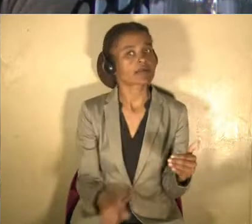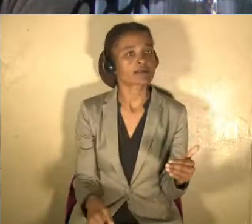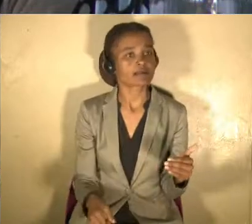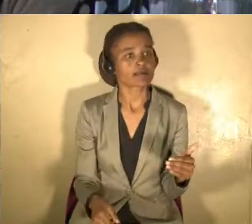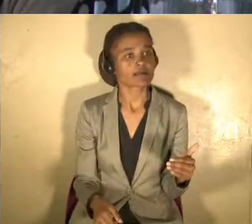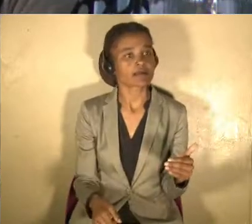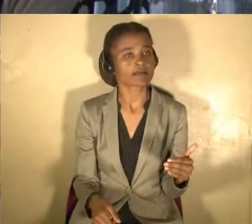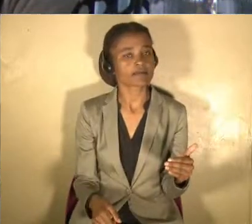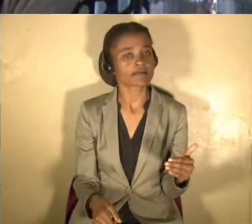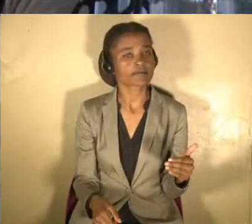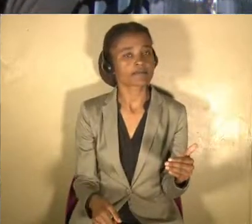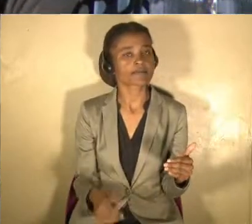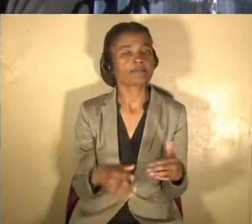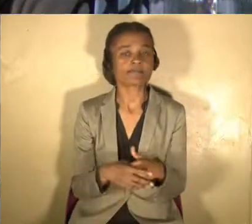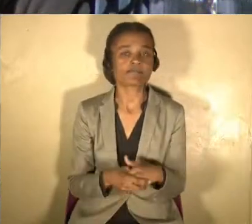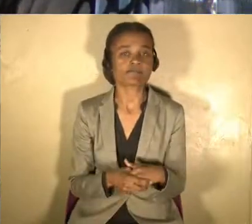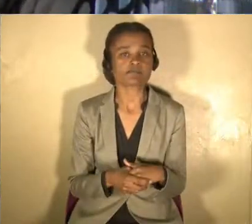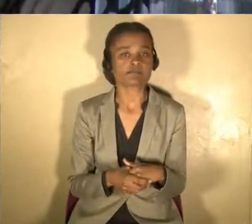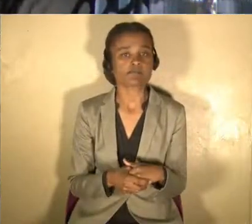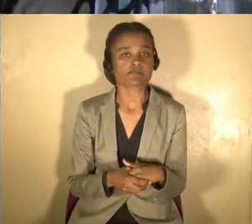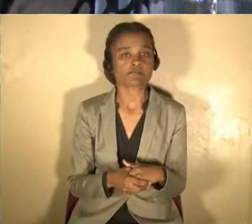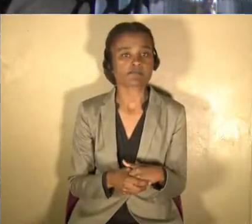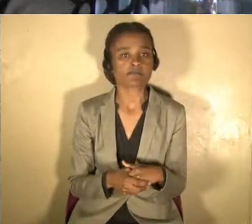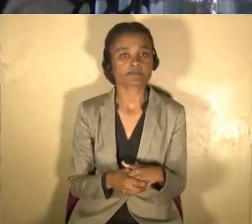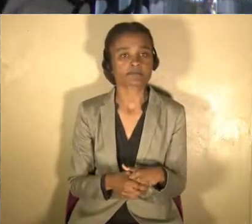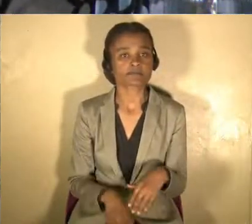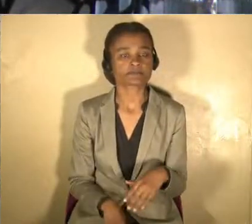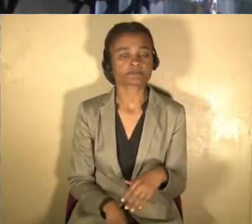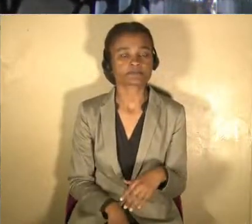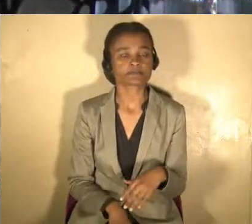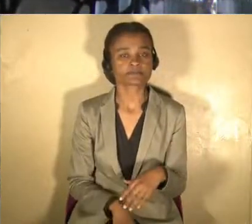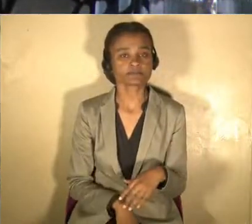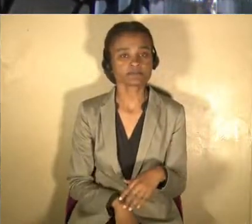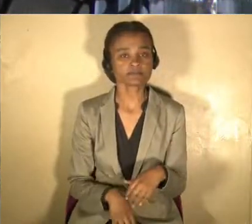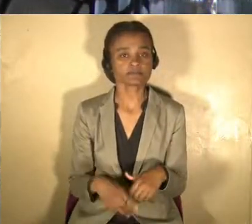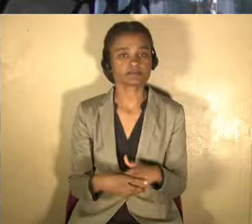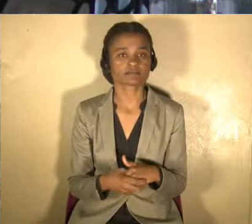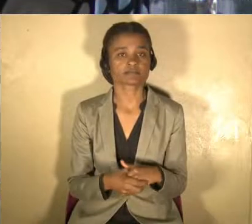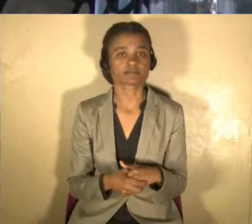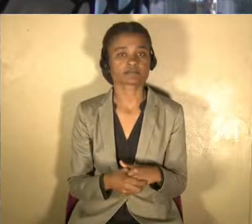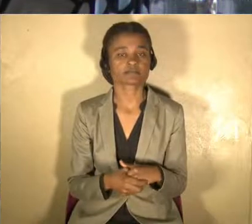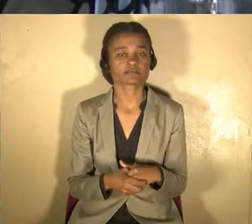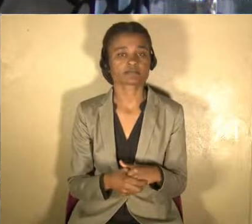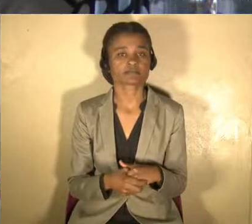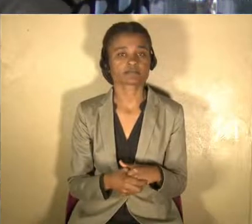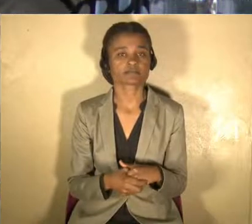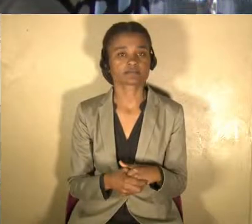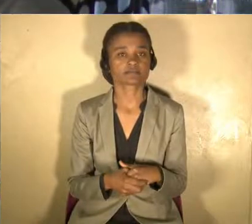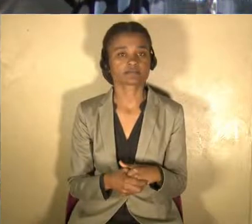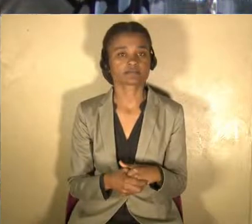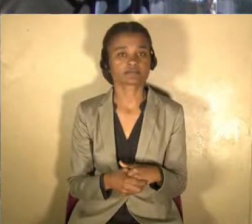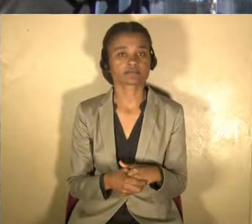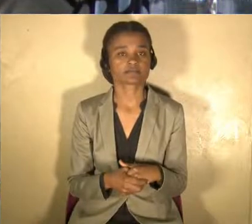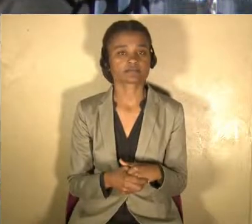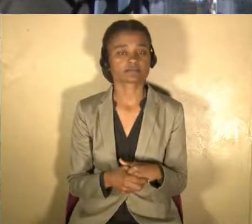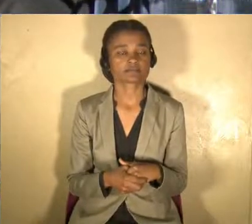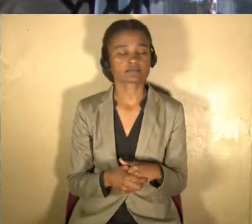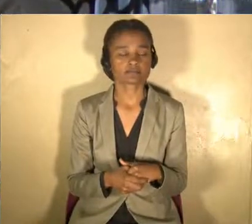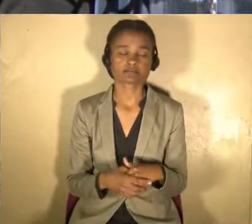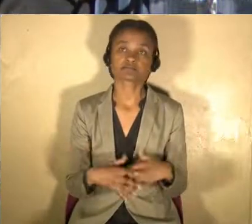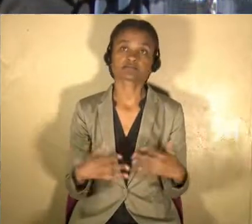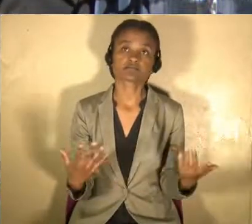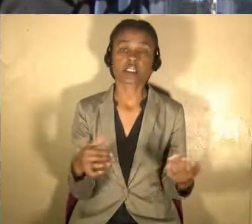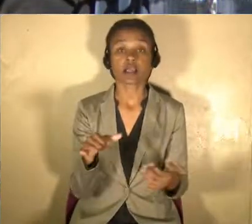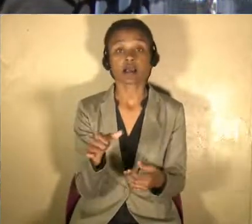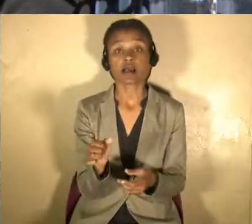family abanabao who do not have a parent. And if one other option that may be